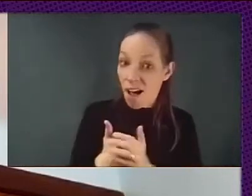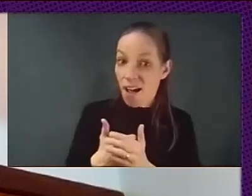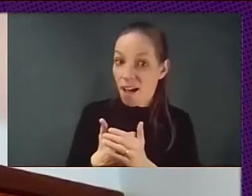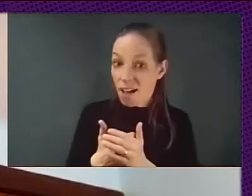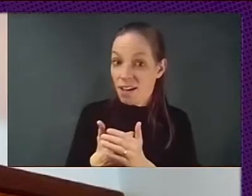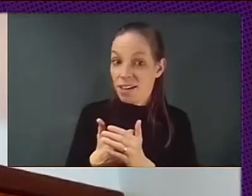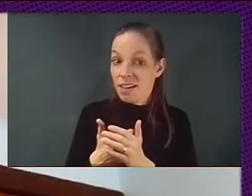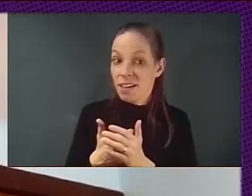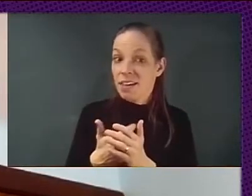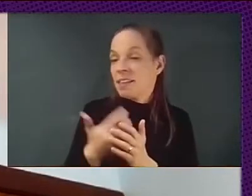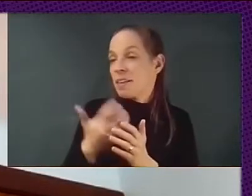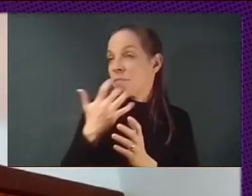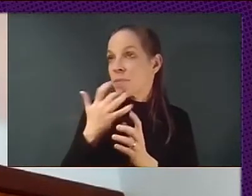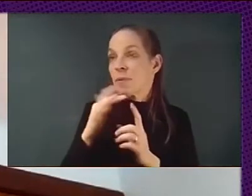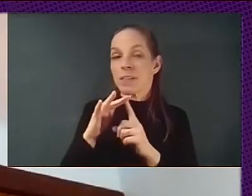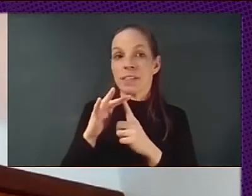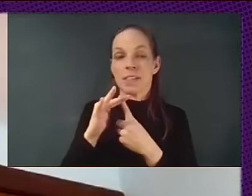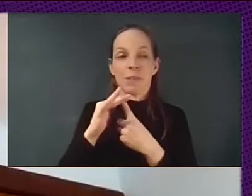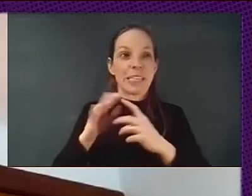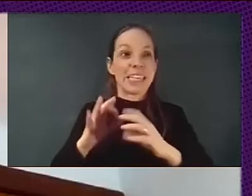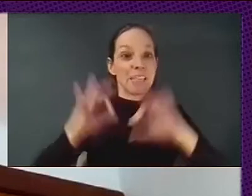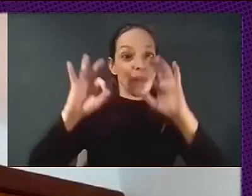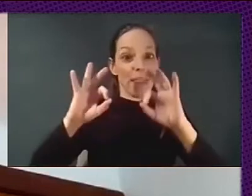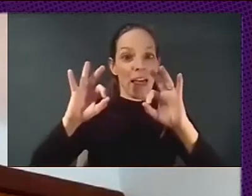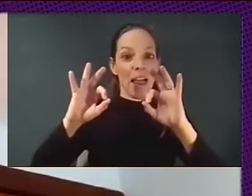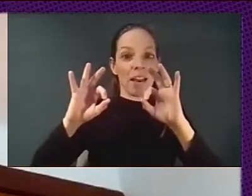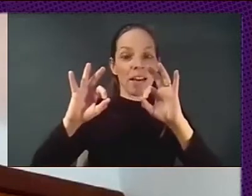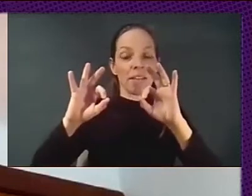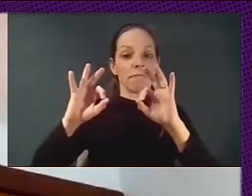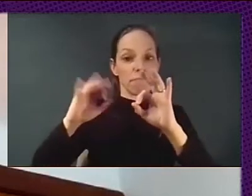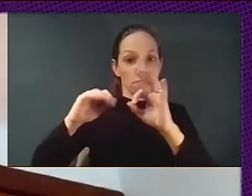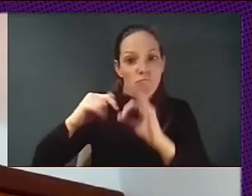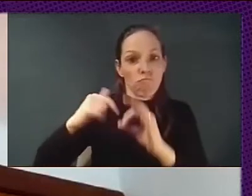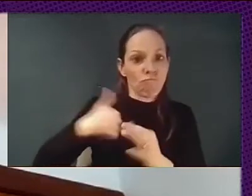the Fediverse, and I'm going to wrap up here. I got about, 5 minutes?